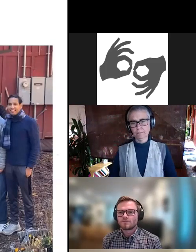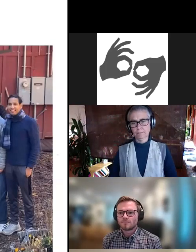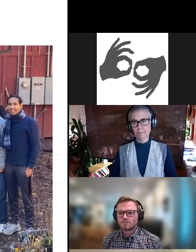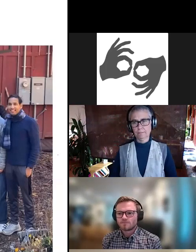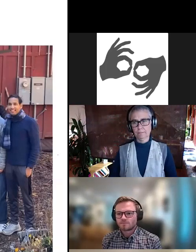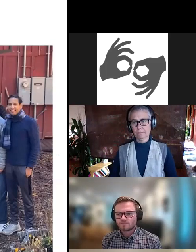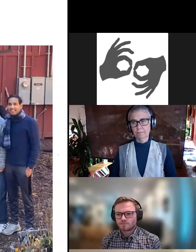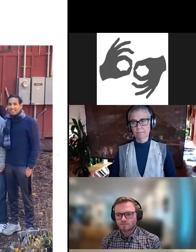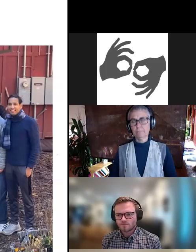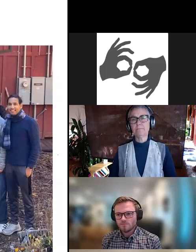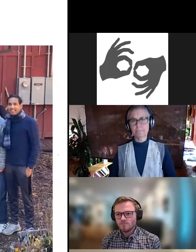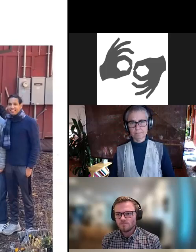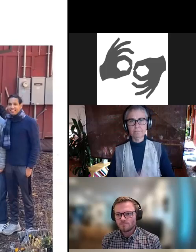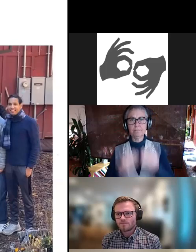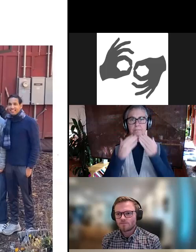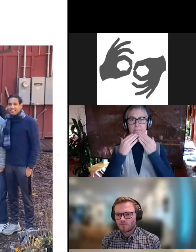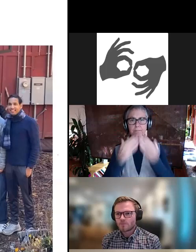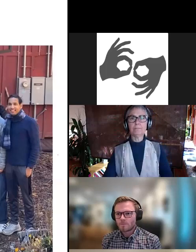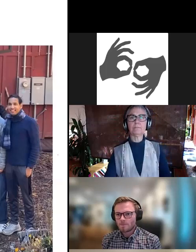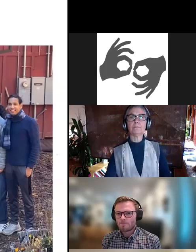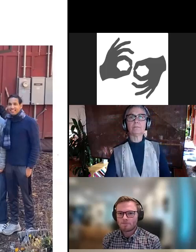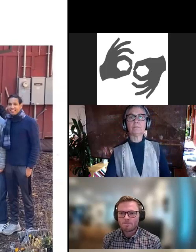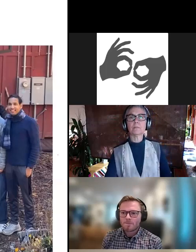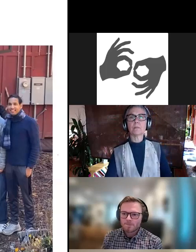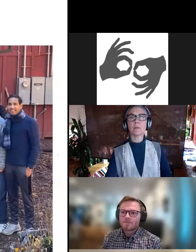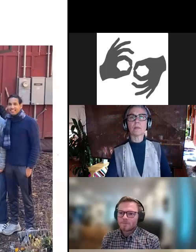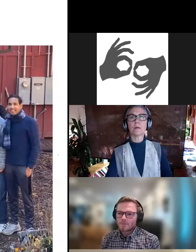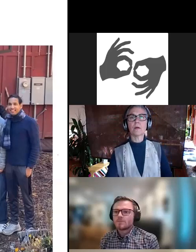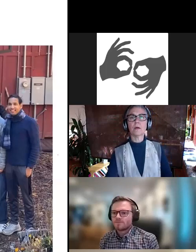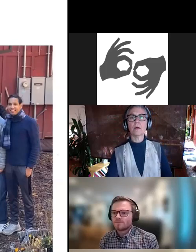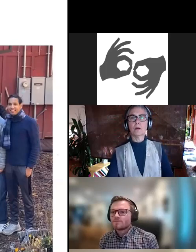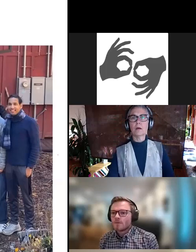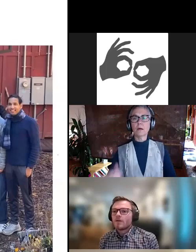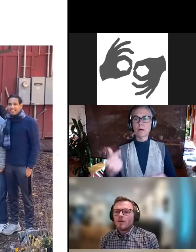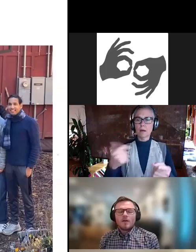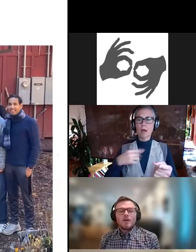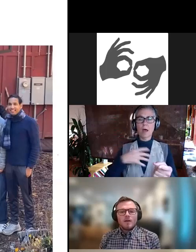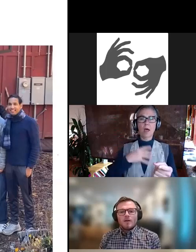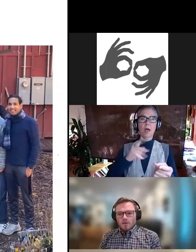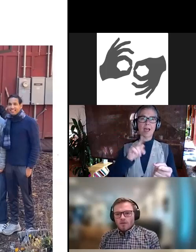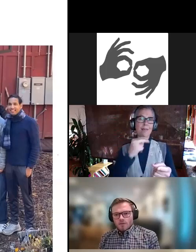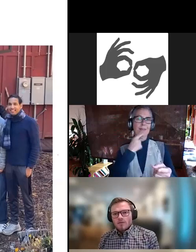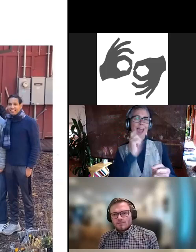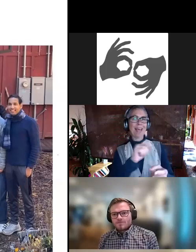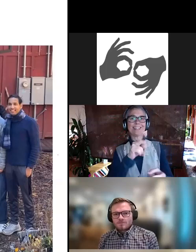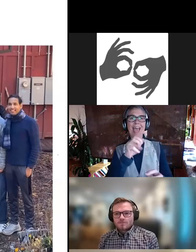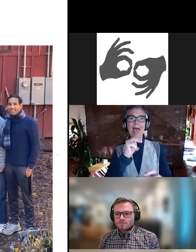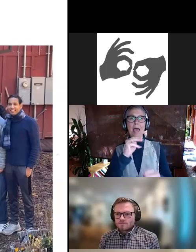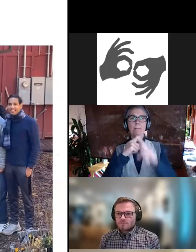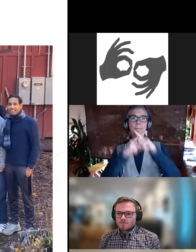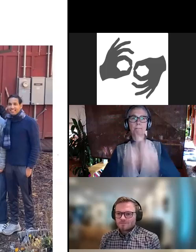Thanks. So I have a suggestion that I'll let people unmute and ask their own questions. So Adam Damry, if you want to do that, or I can read it